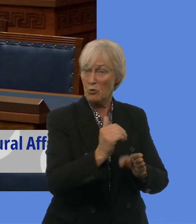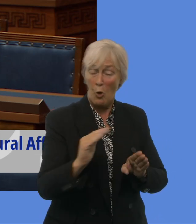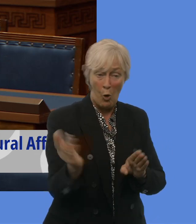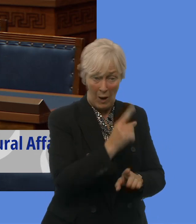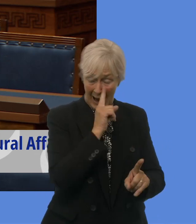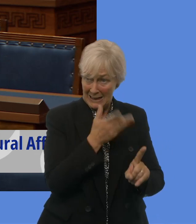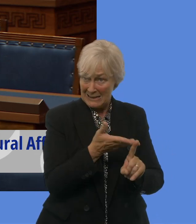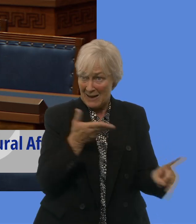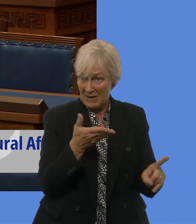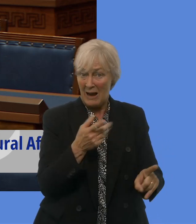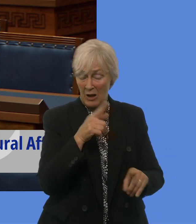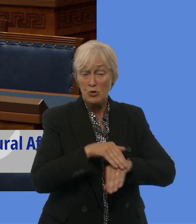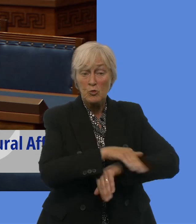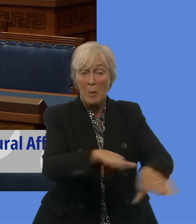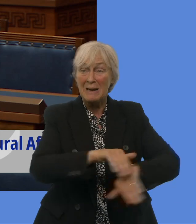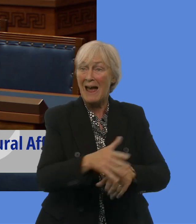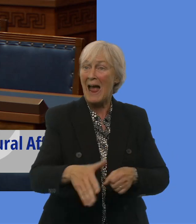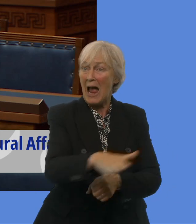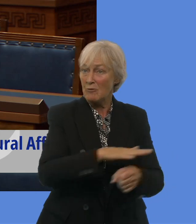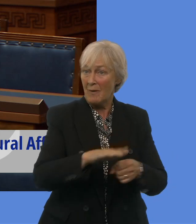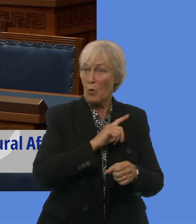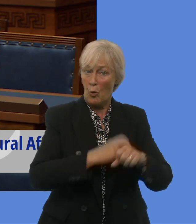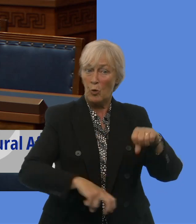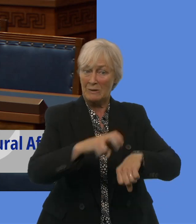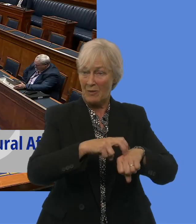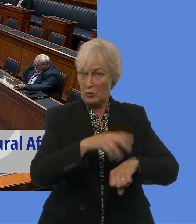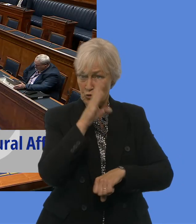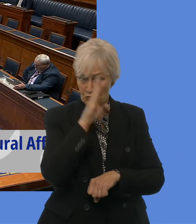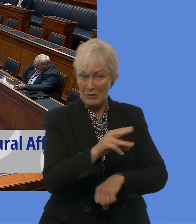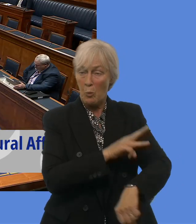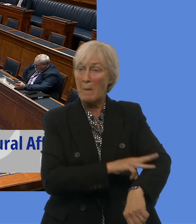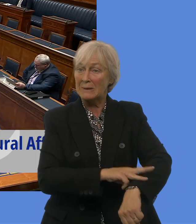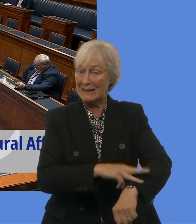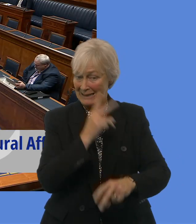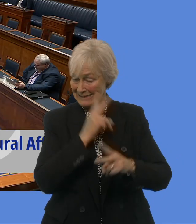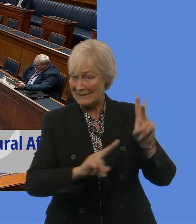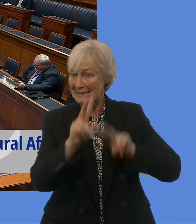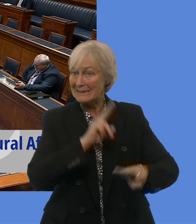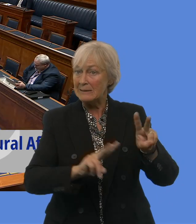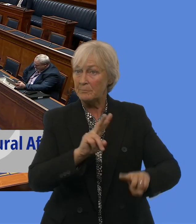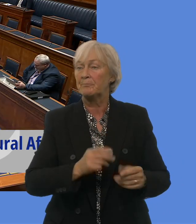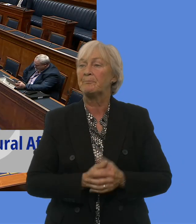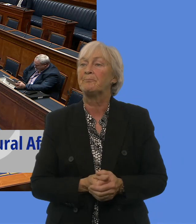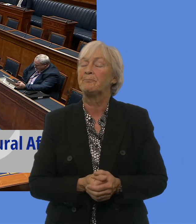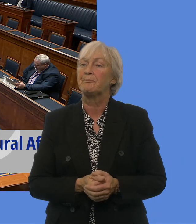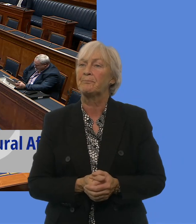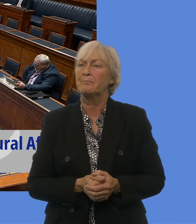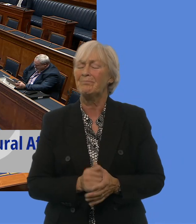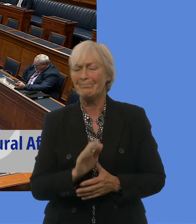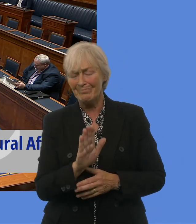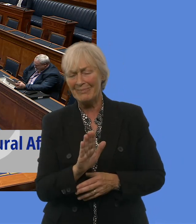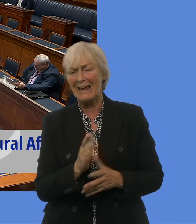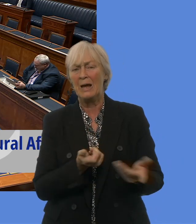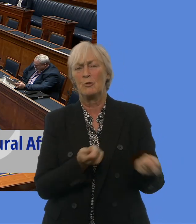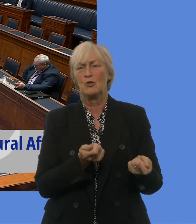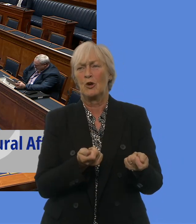identified and candidate bathing waters on the DAERA and Northern Ireland Direct websites. McGrath. Thank you, Mr. Speaker. Minister, given